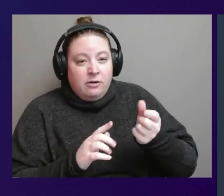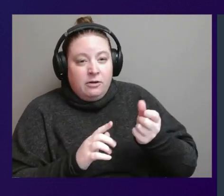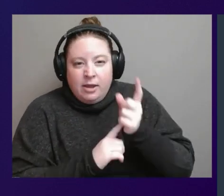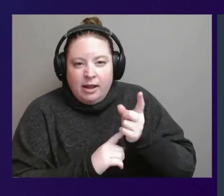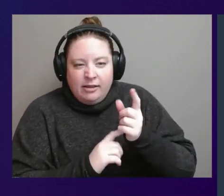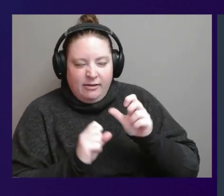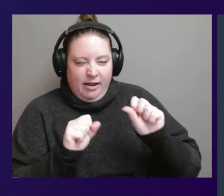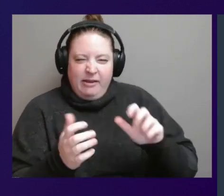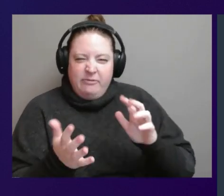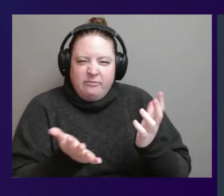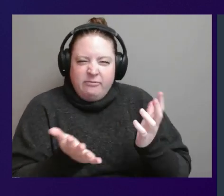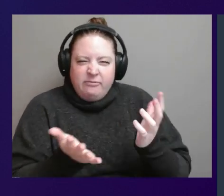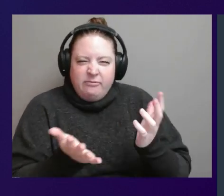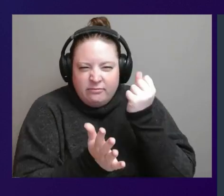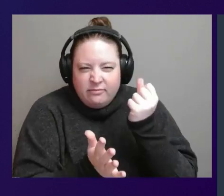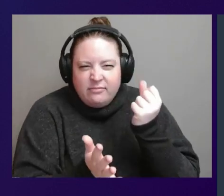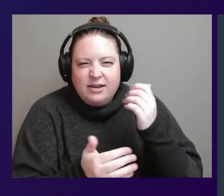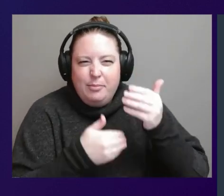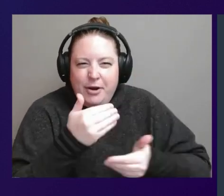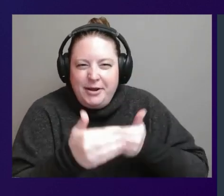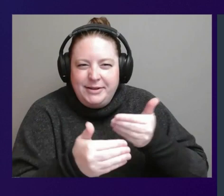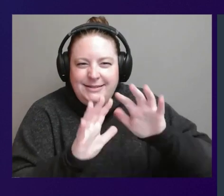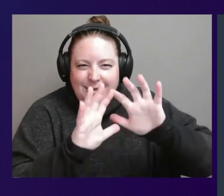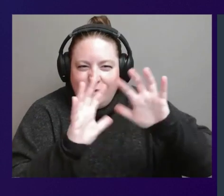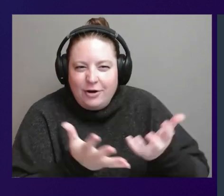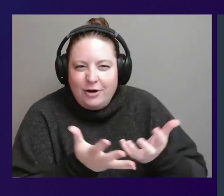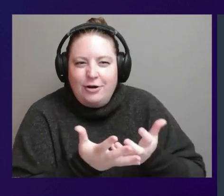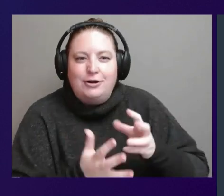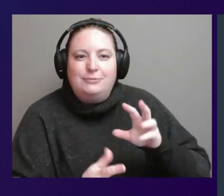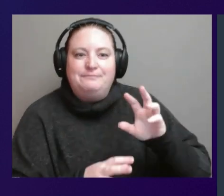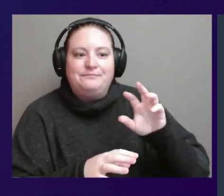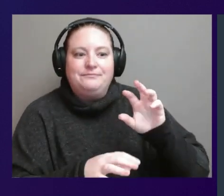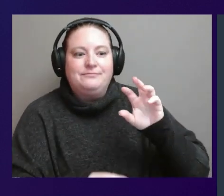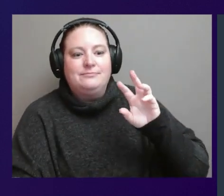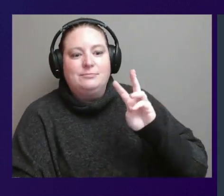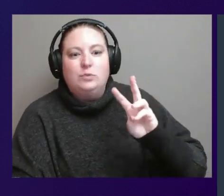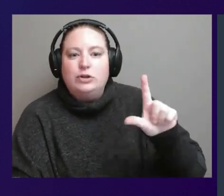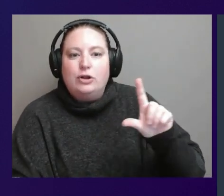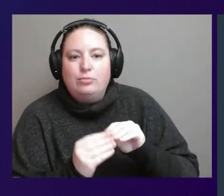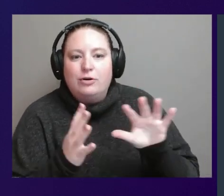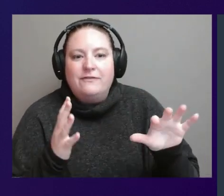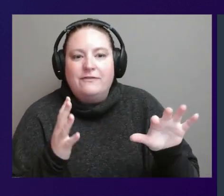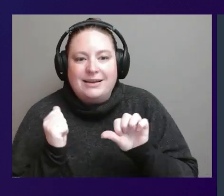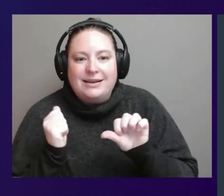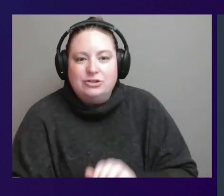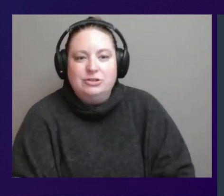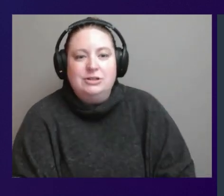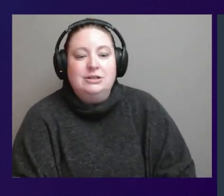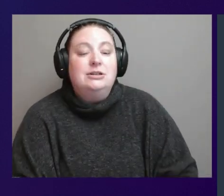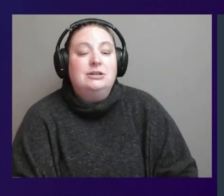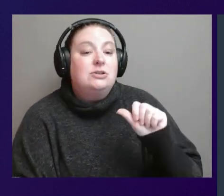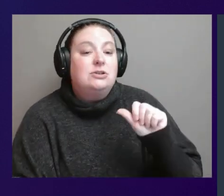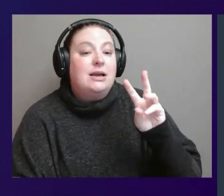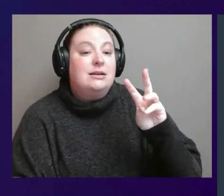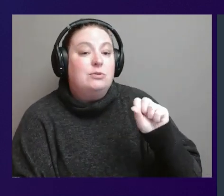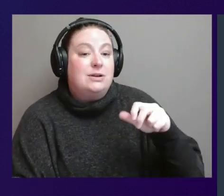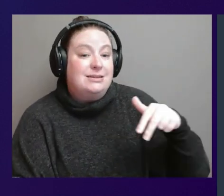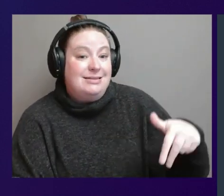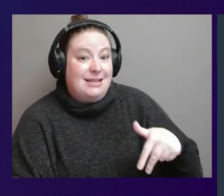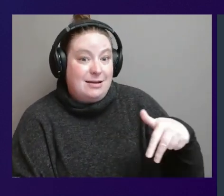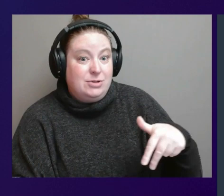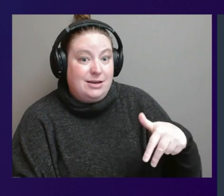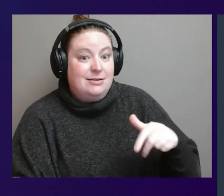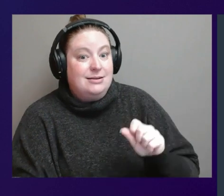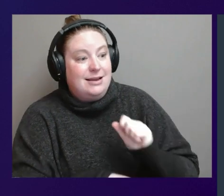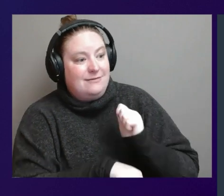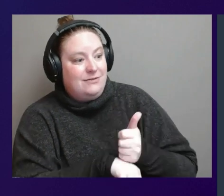advantage to process the overall workflow faster. So you can configure AWS Lambda to run based on restore